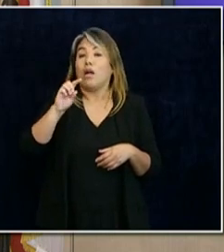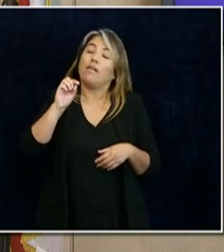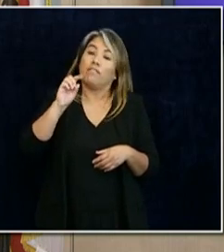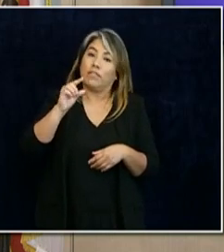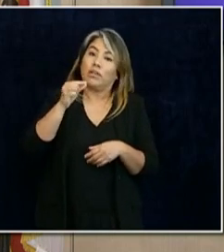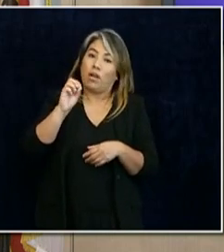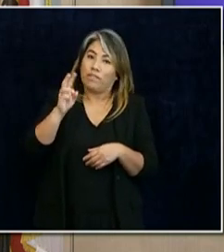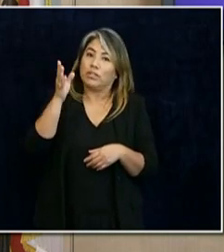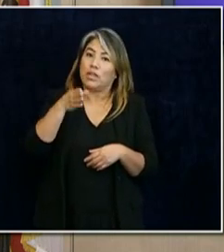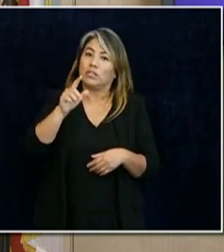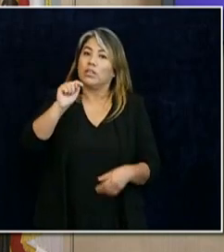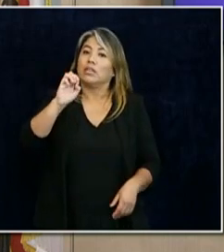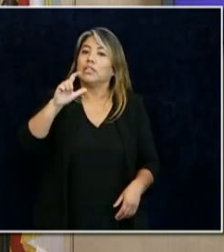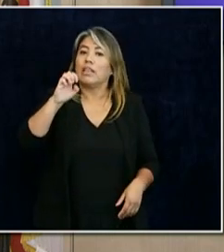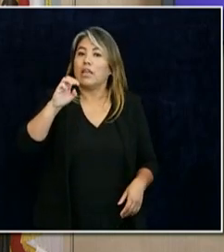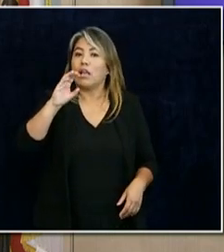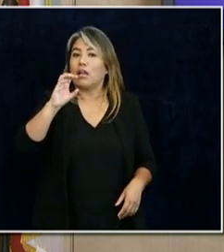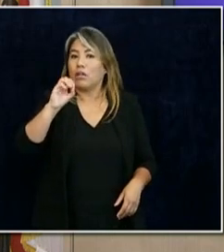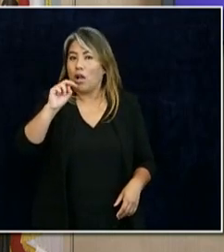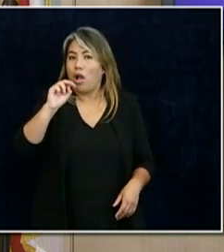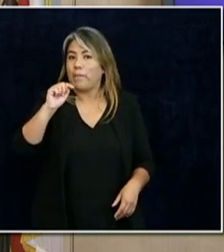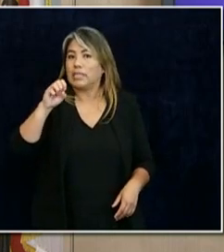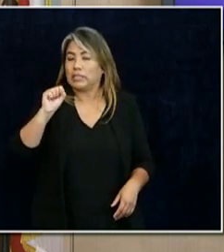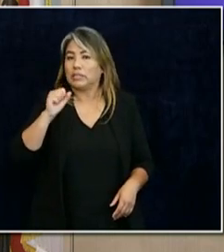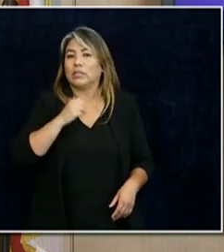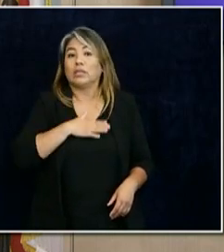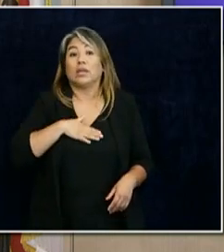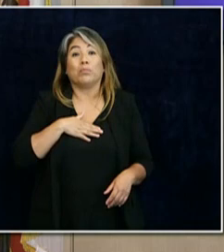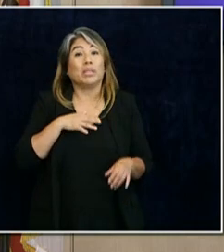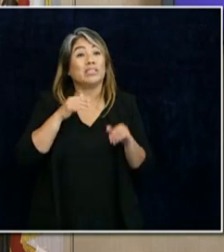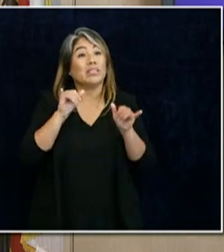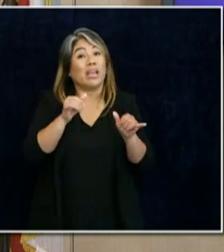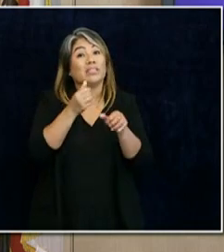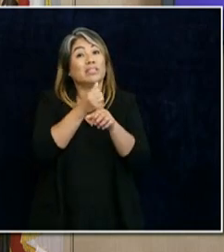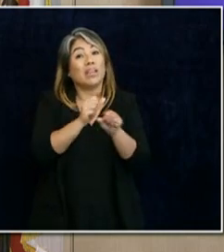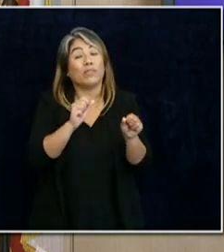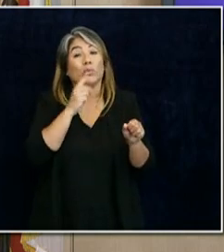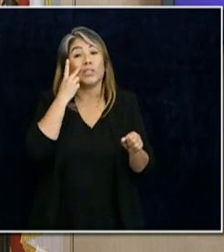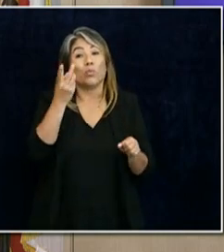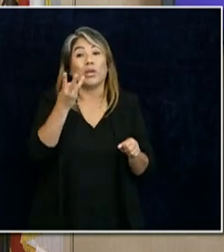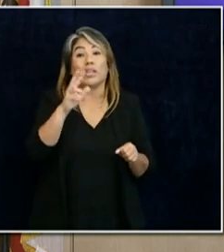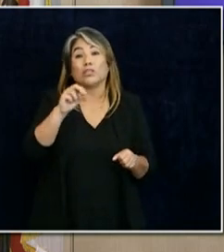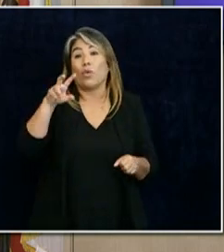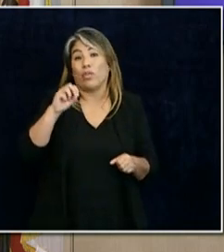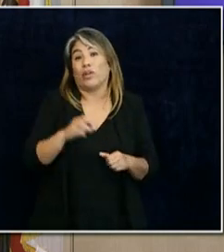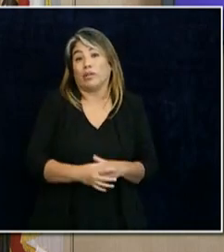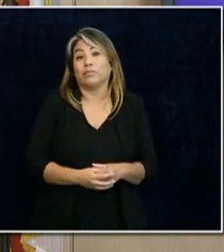sandiegocounty.gov/telecomments. Please stay safe, and we'll see you on Wednesday at 2:30.